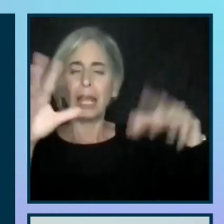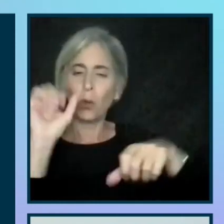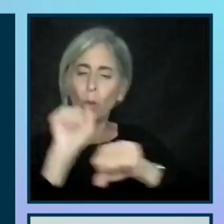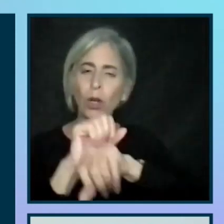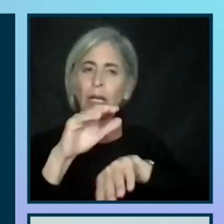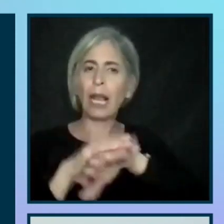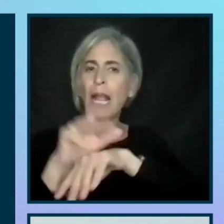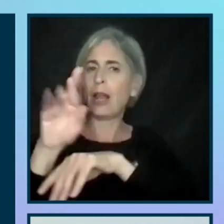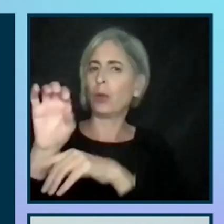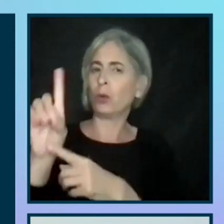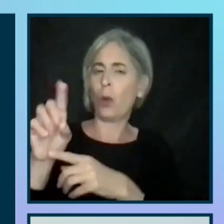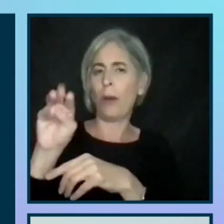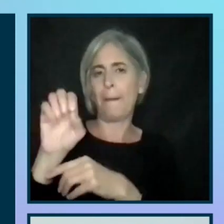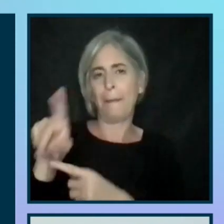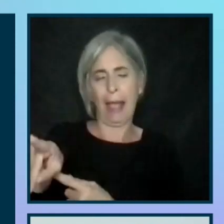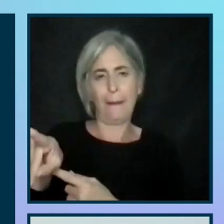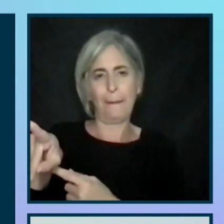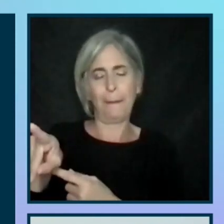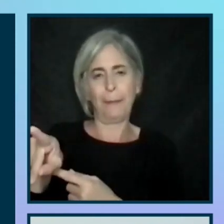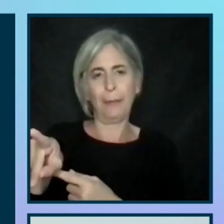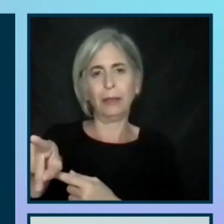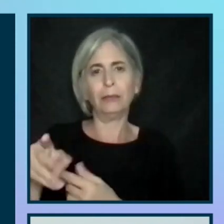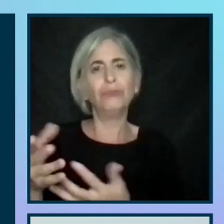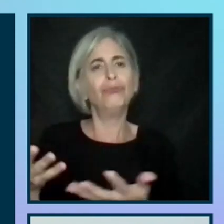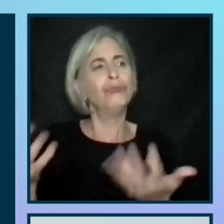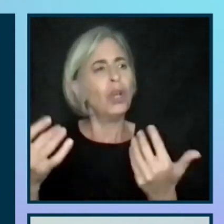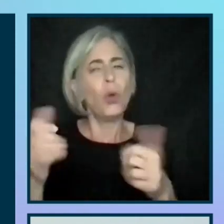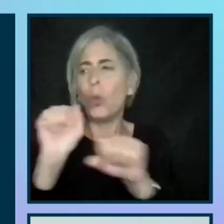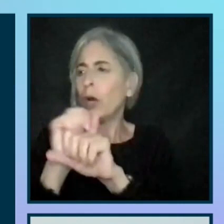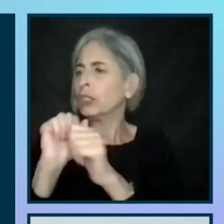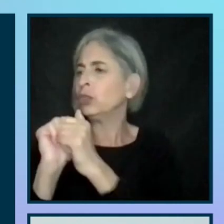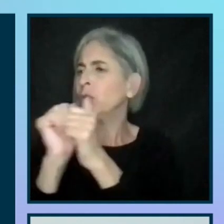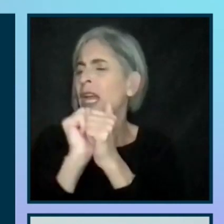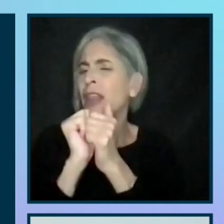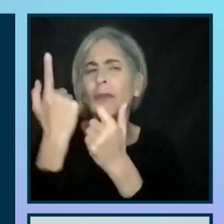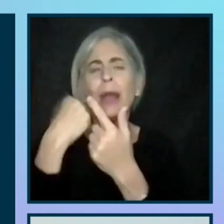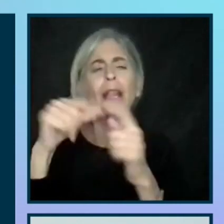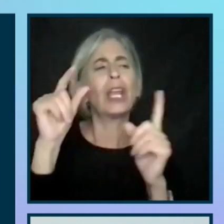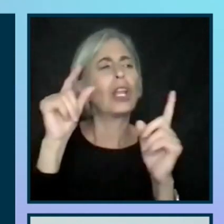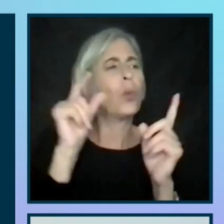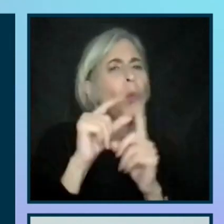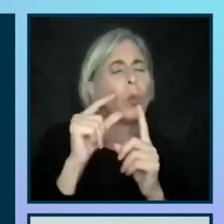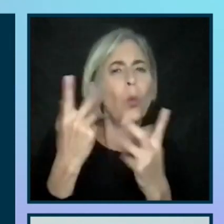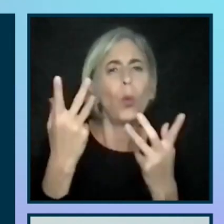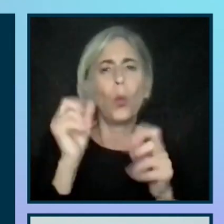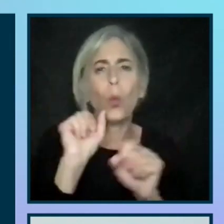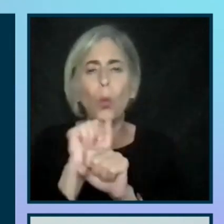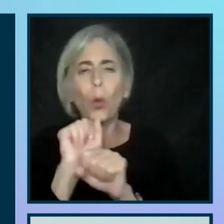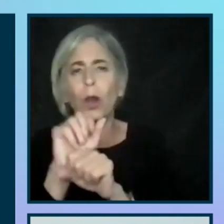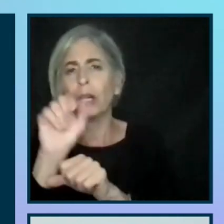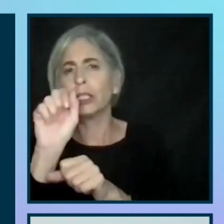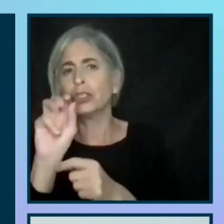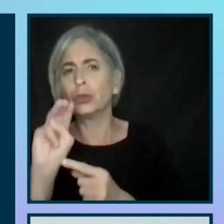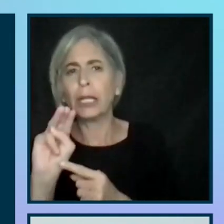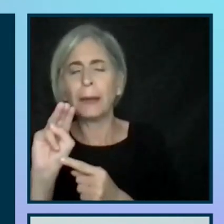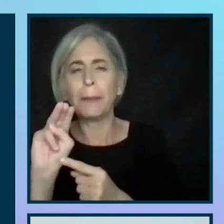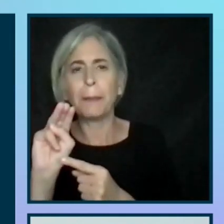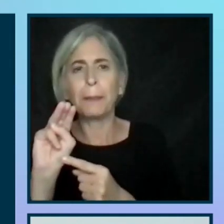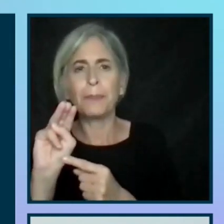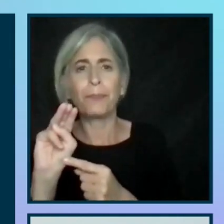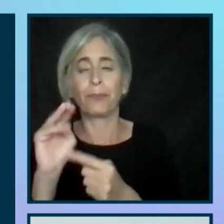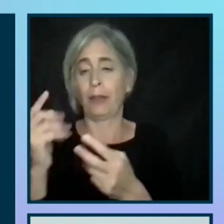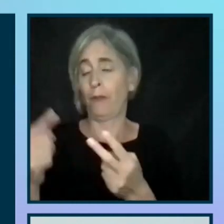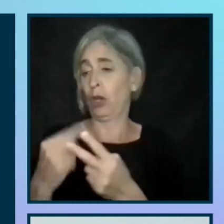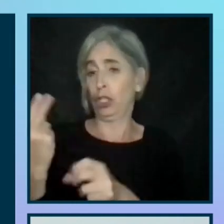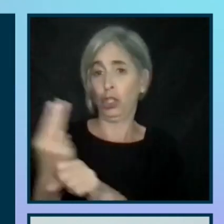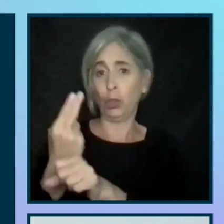team to come up with work streams. Some examples could be, you could have a work stream for advocacy, users, let's